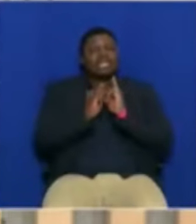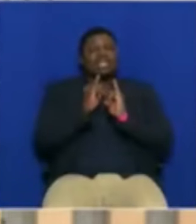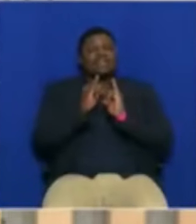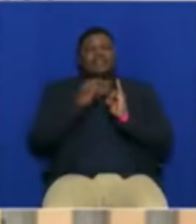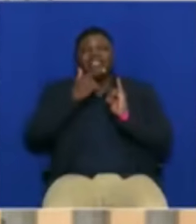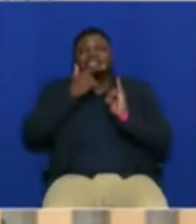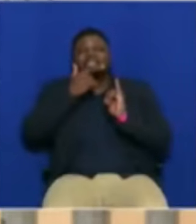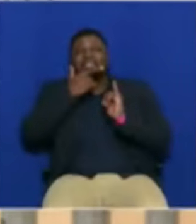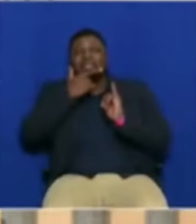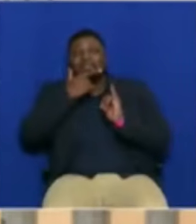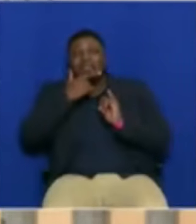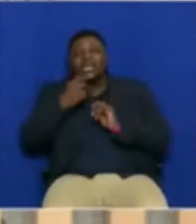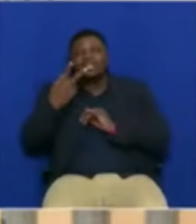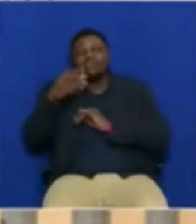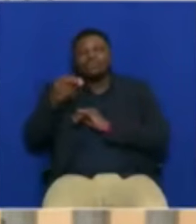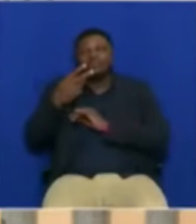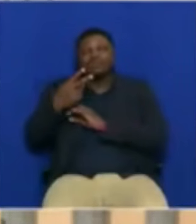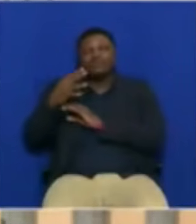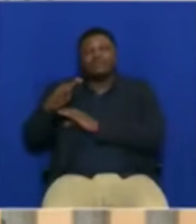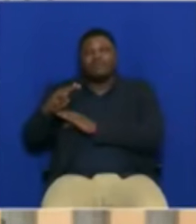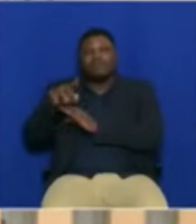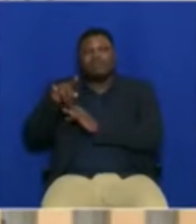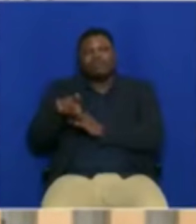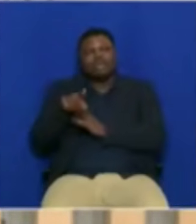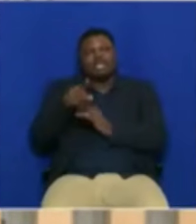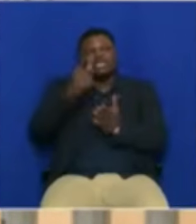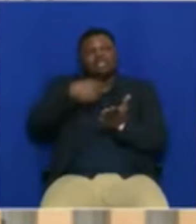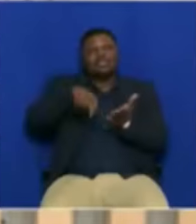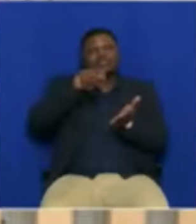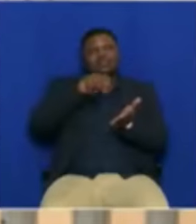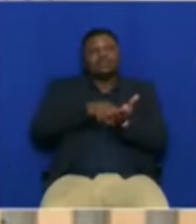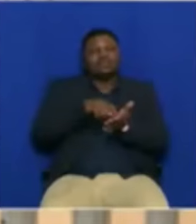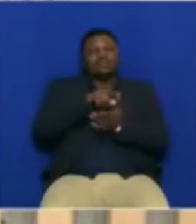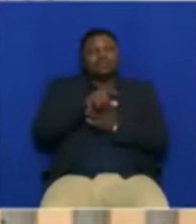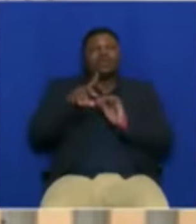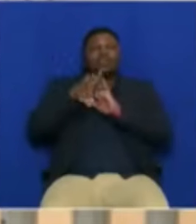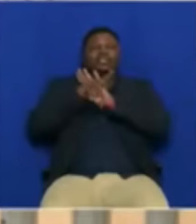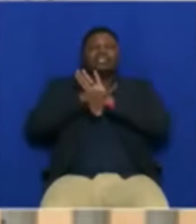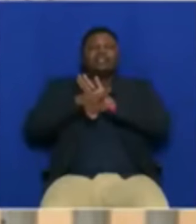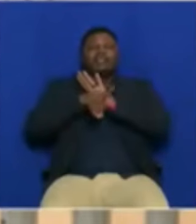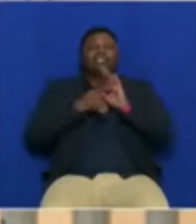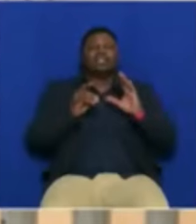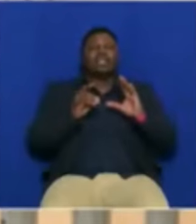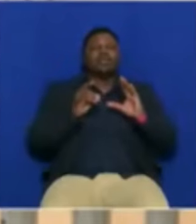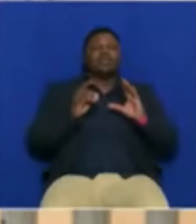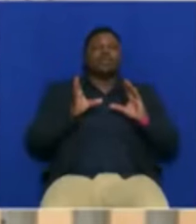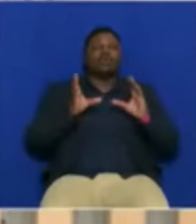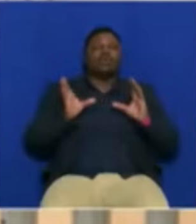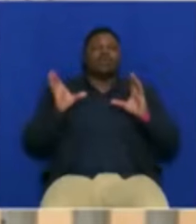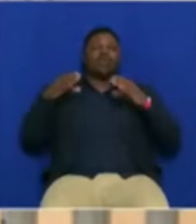Divisional Commissioner, Legal Services, Lieutenant General Chamane.